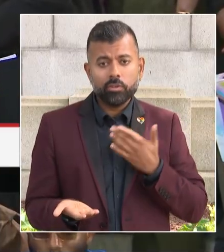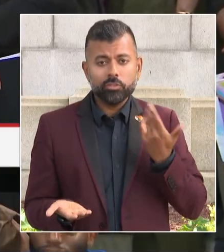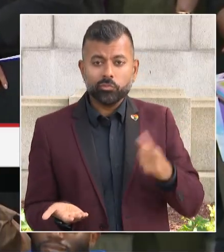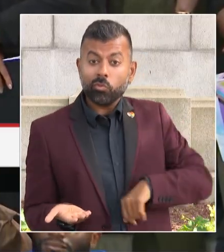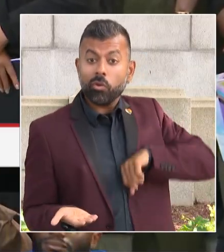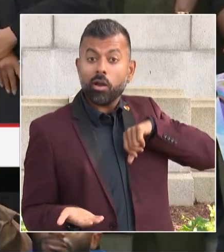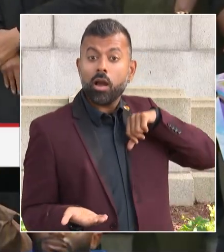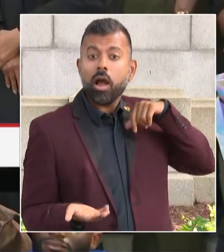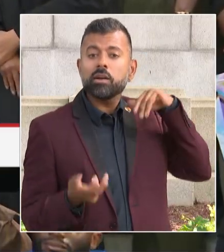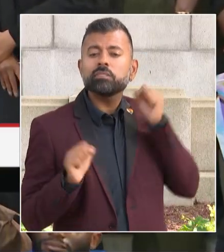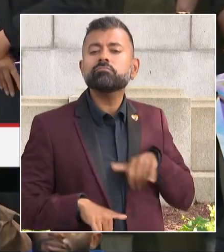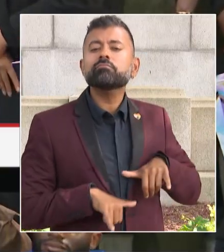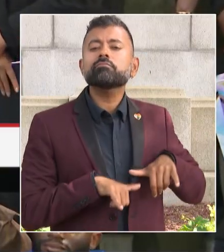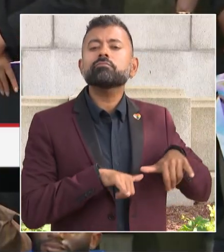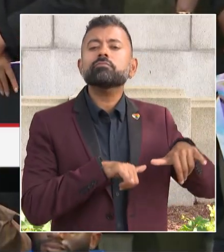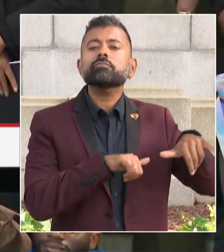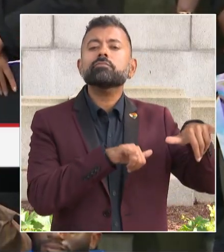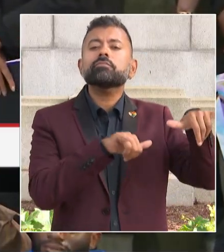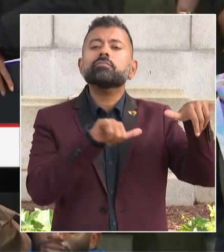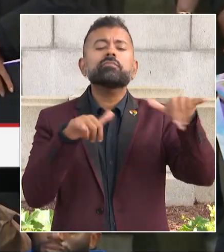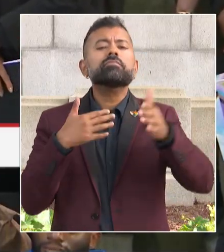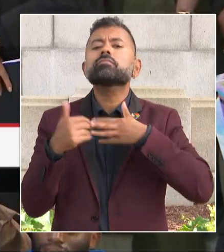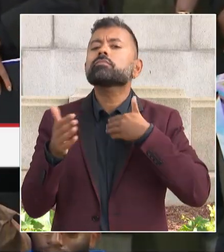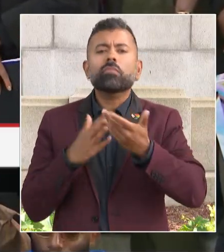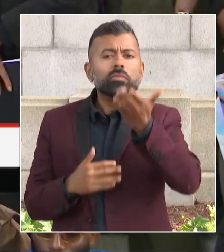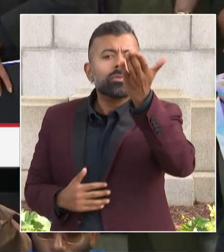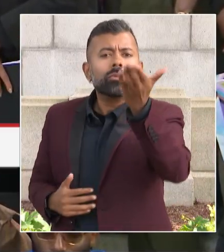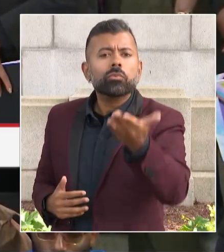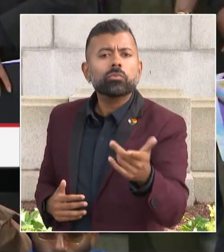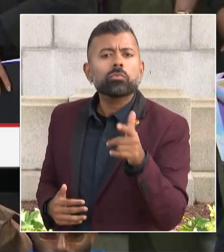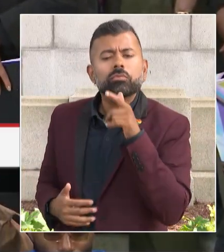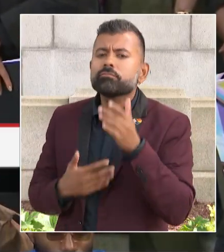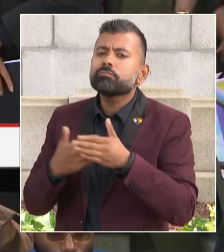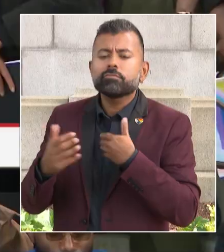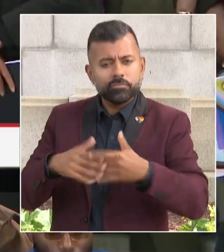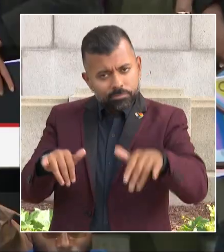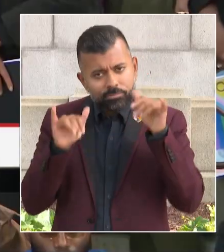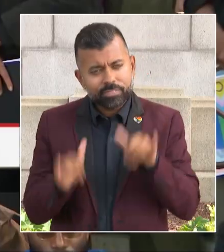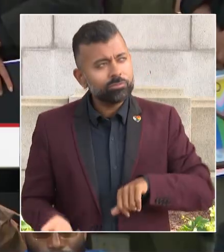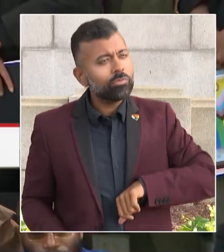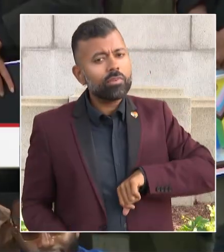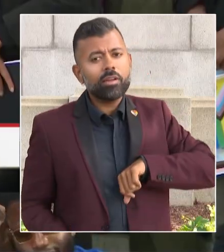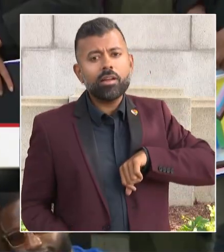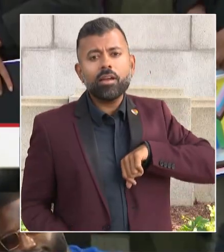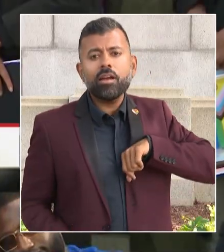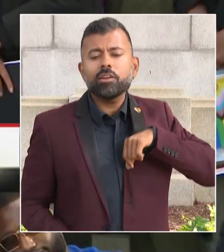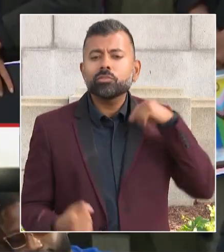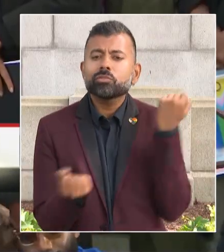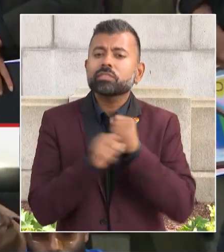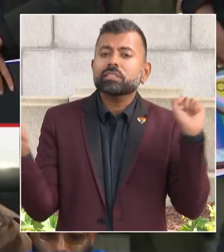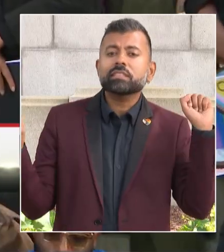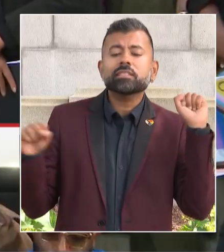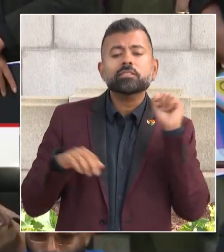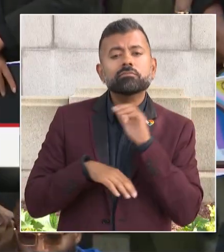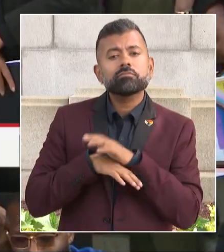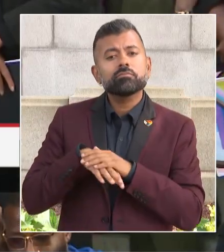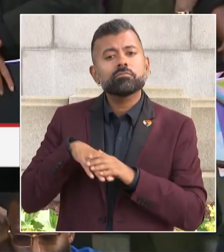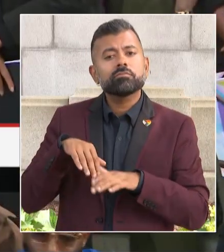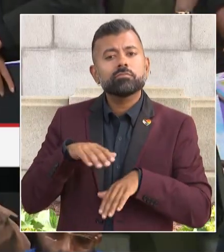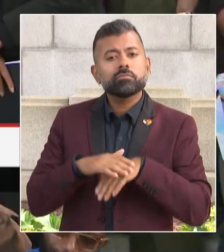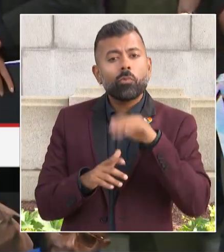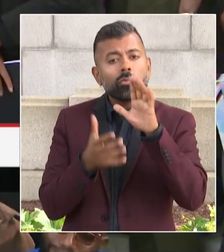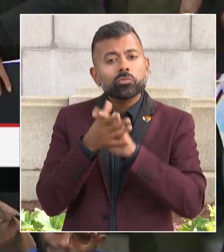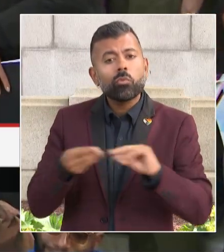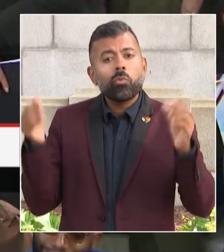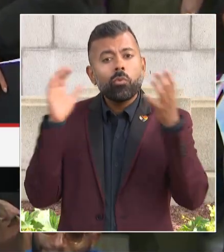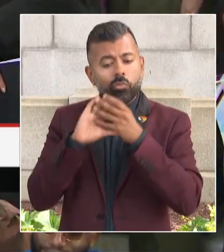of how you identify, it should be a space where you can feel comfortable to be your true, authentic selves.